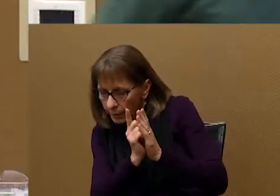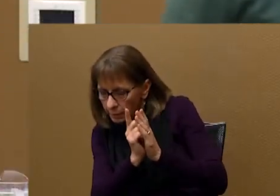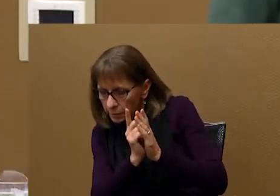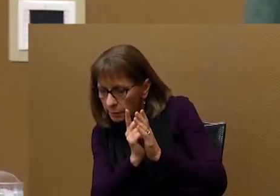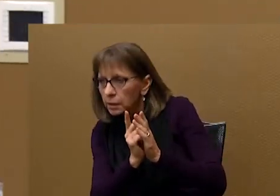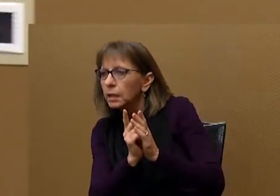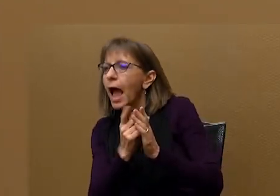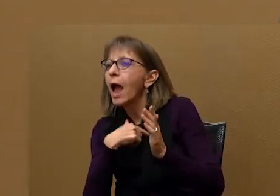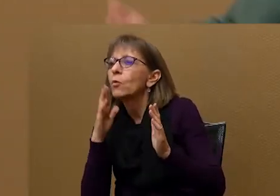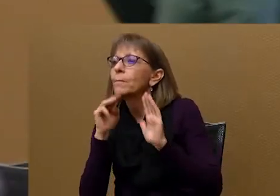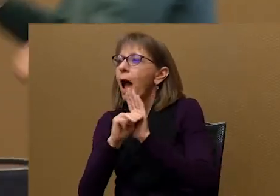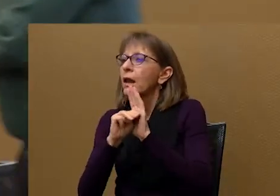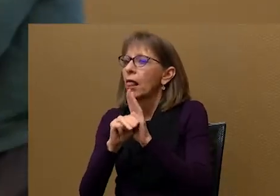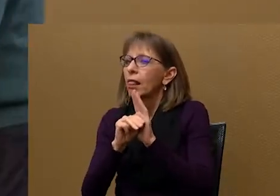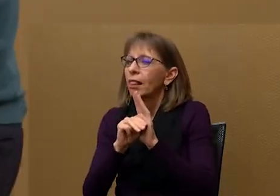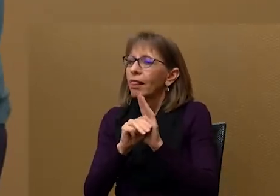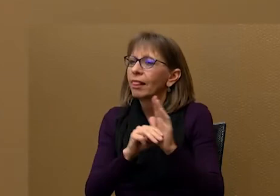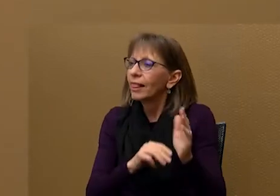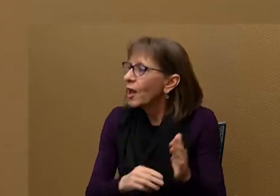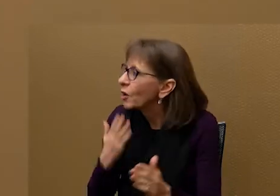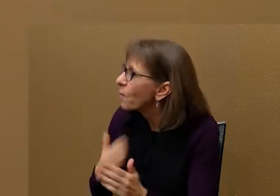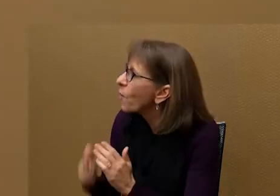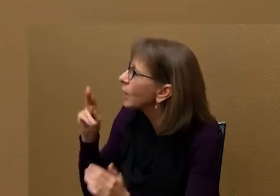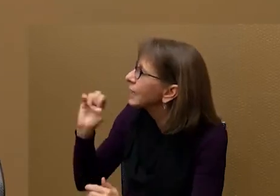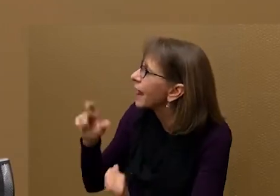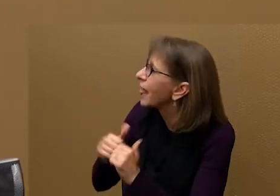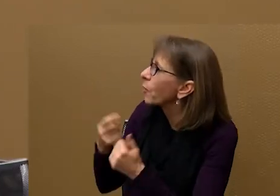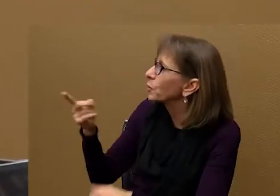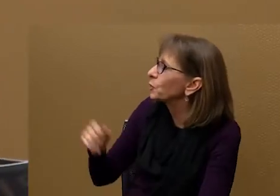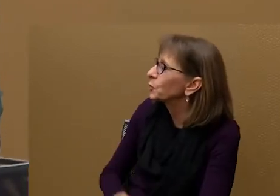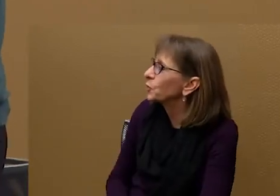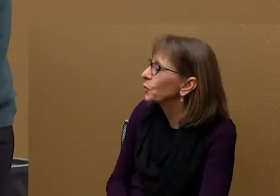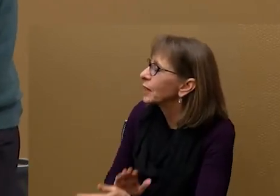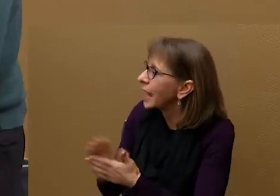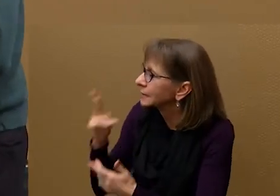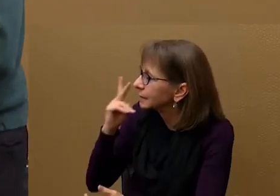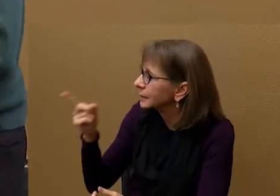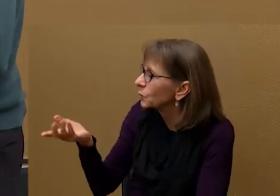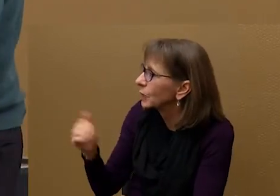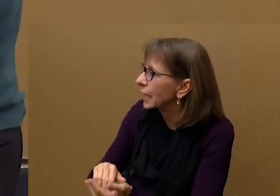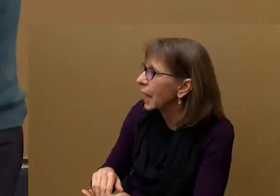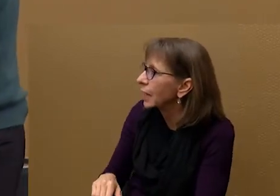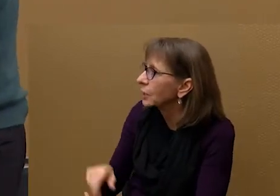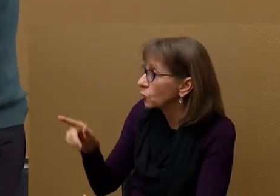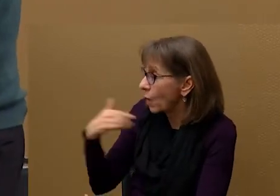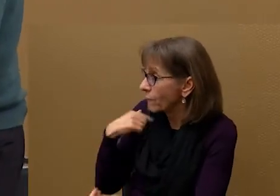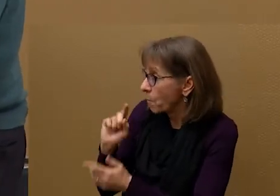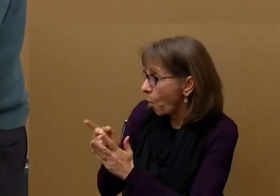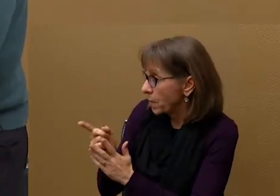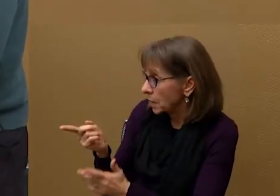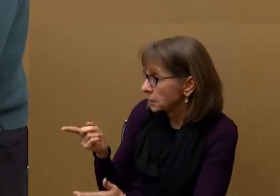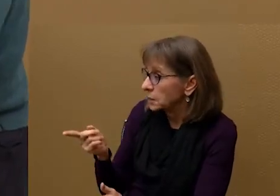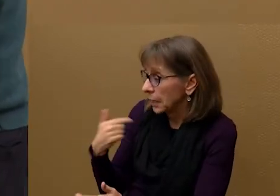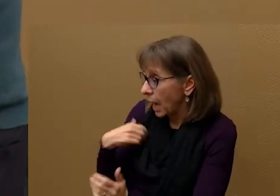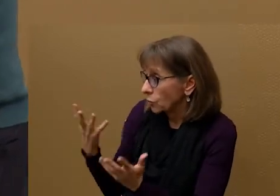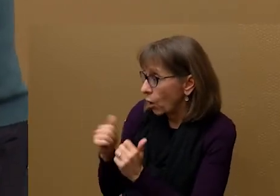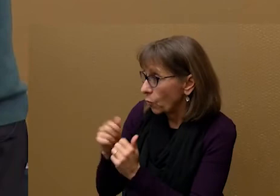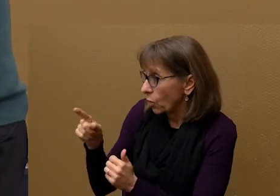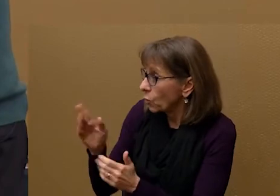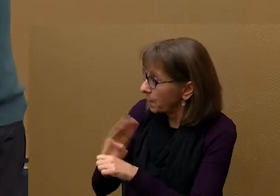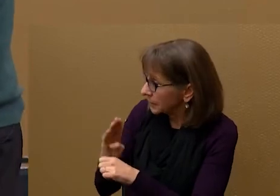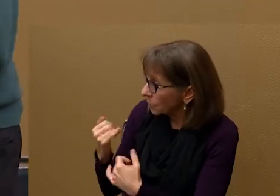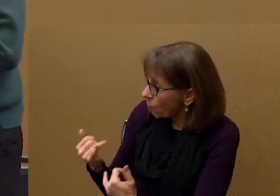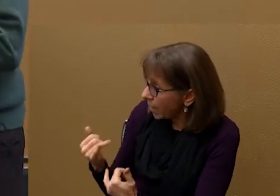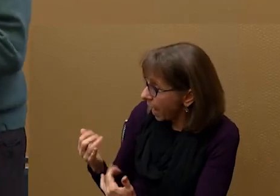And then I would model. Good morning, Neil. How are you doing? It's nice to see you again. Do you have a moment? Can I talk with you? Are you busy